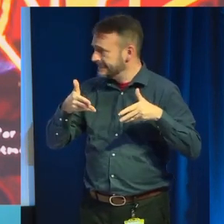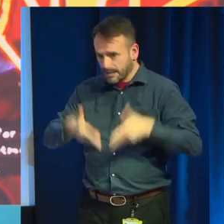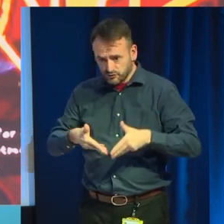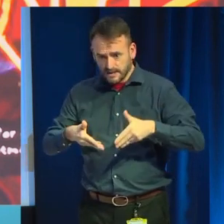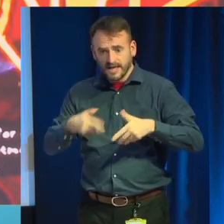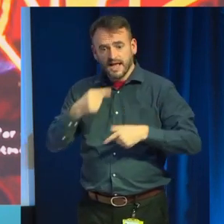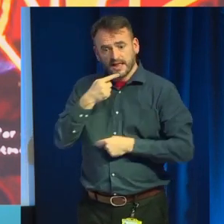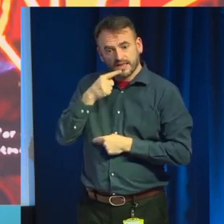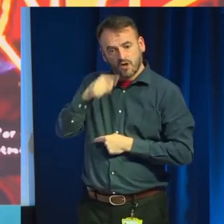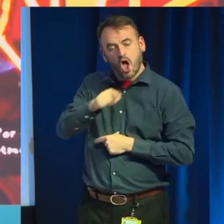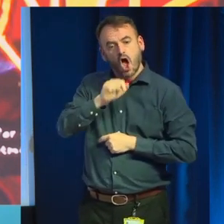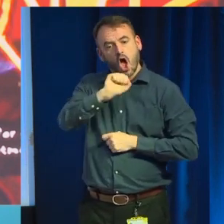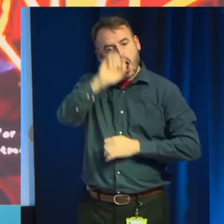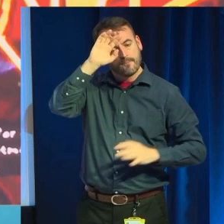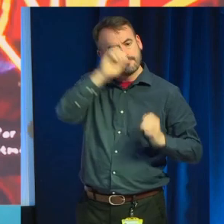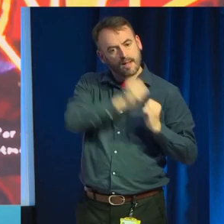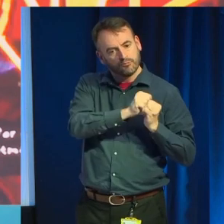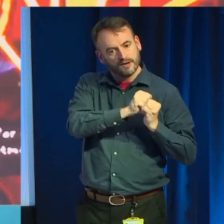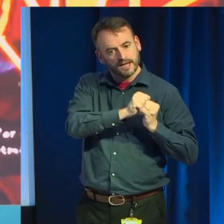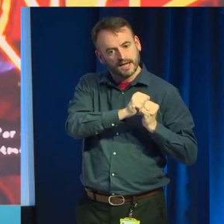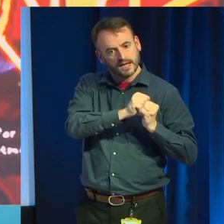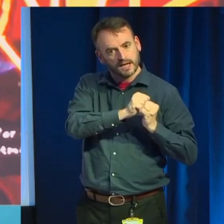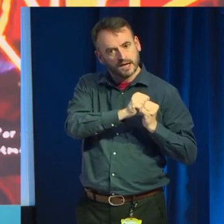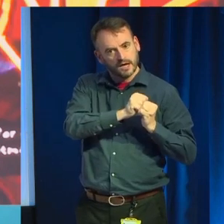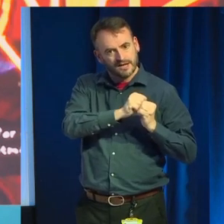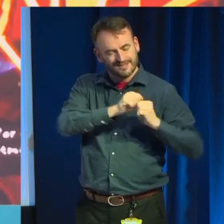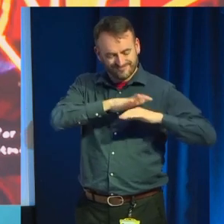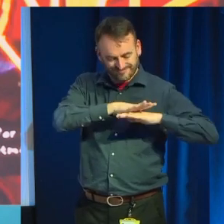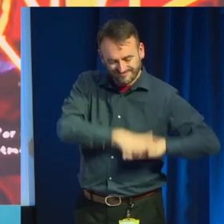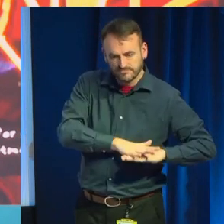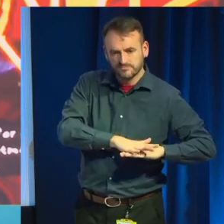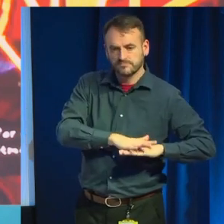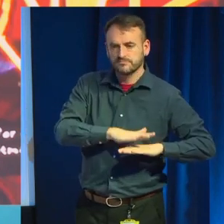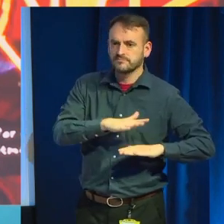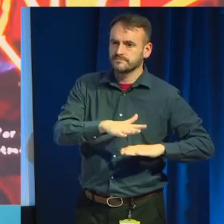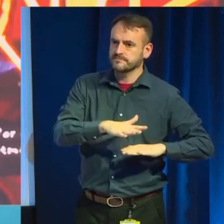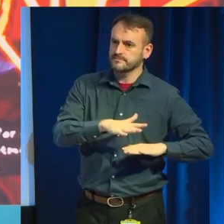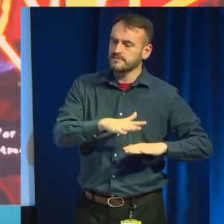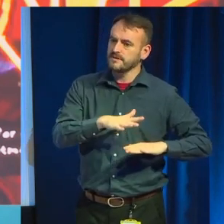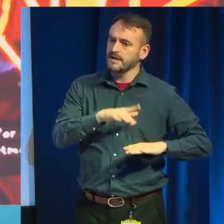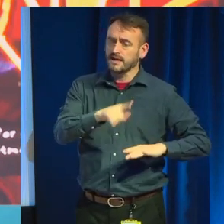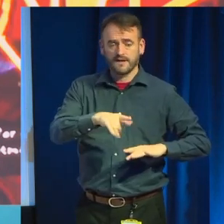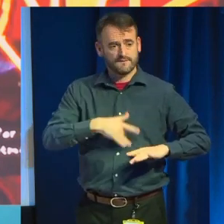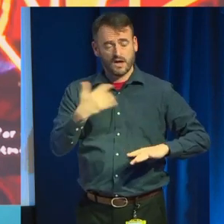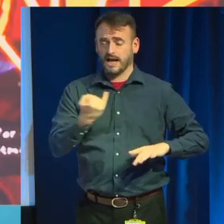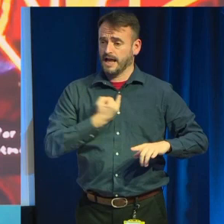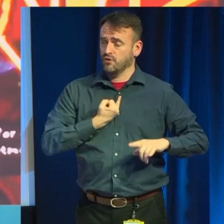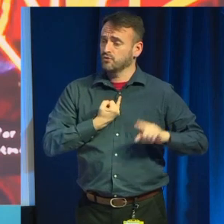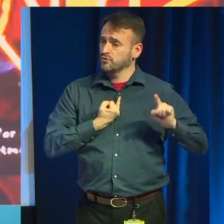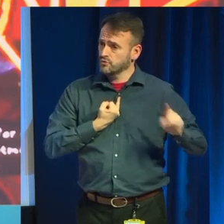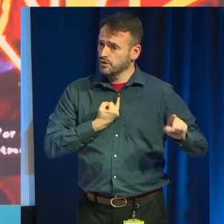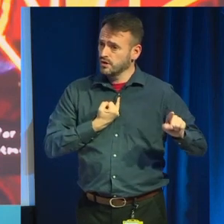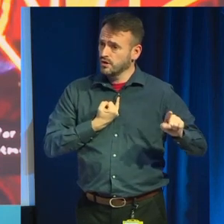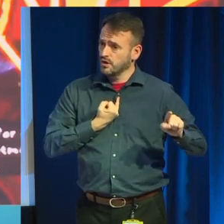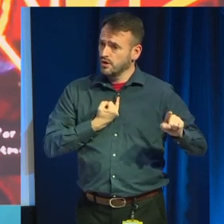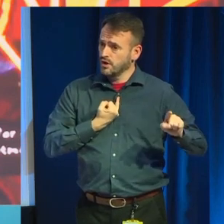where she has this feeling of guilt, because a memory is she left home,